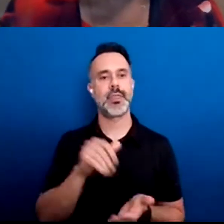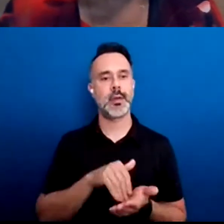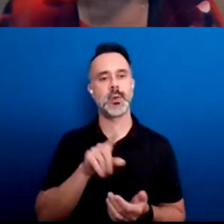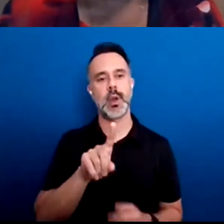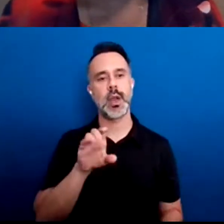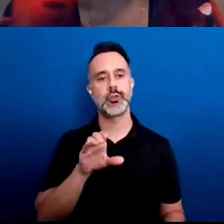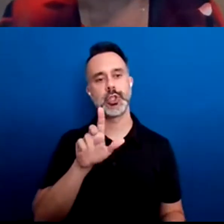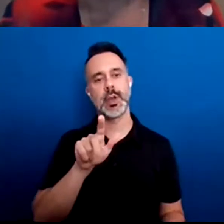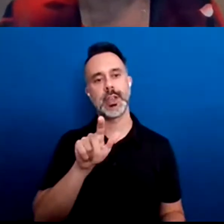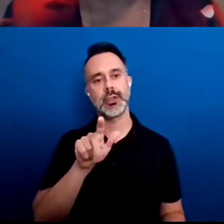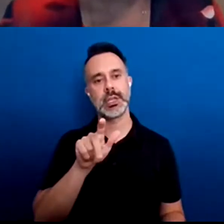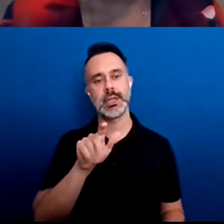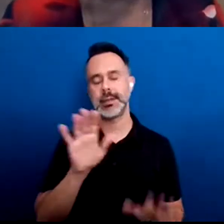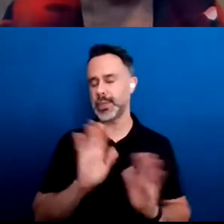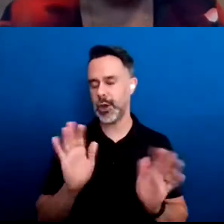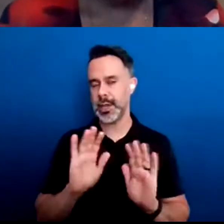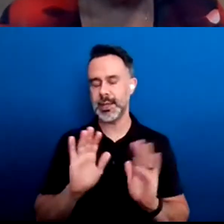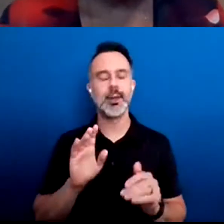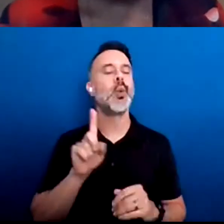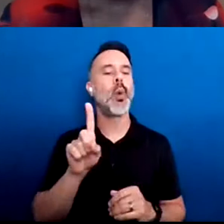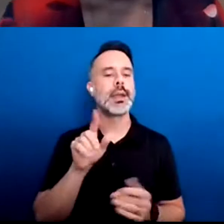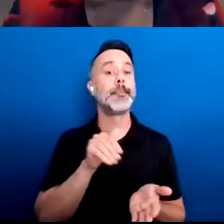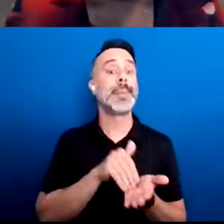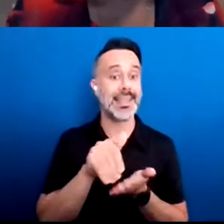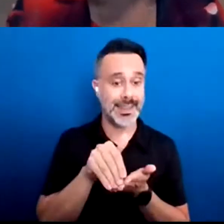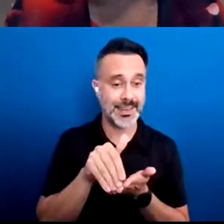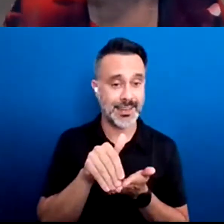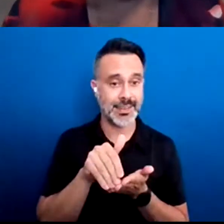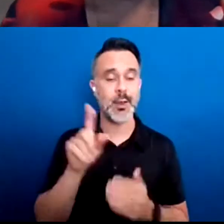1,123, oh, sorry, not 1,000,